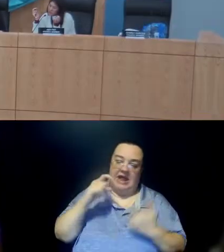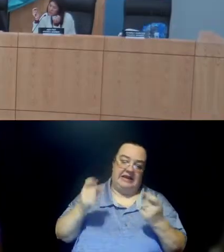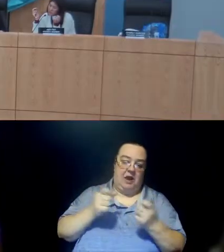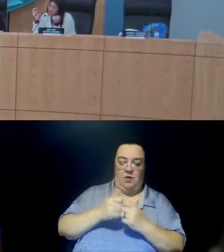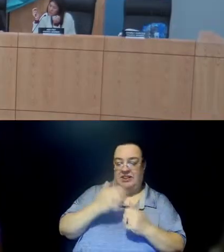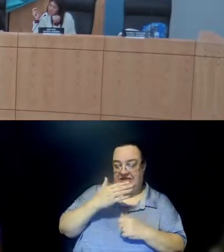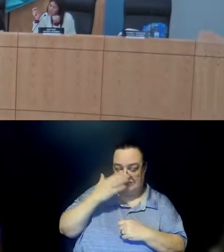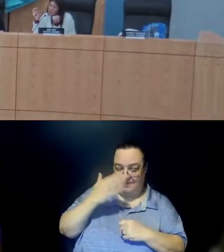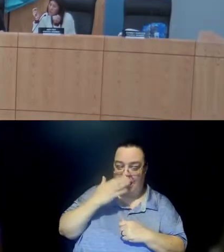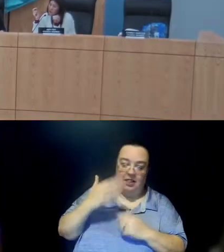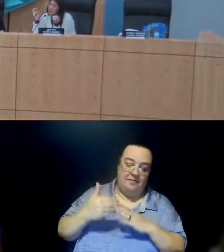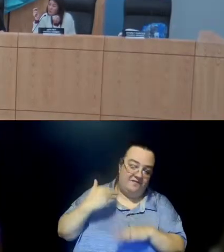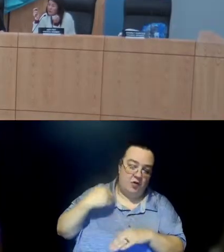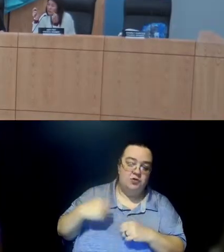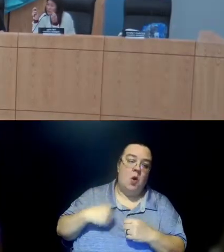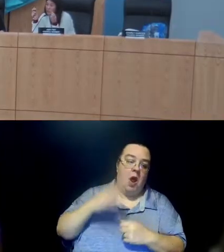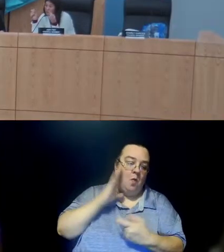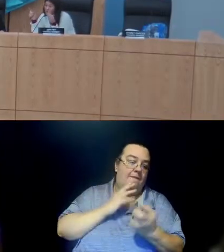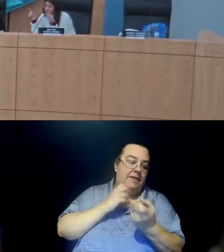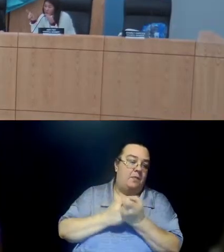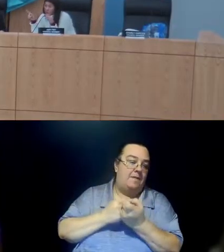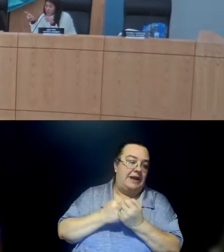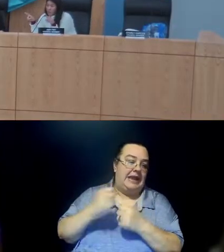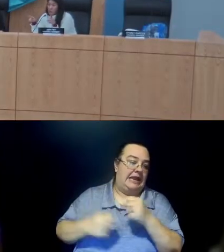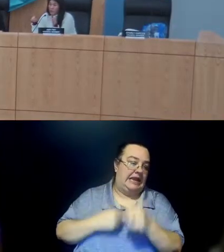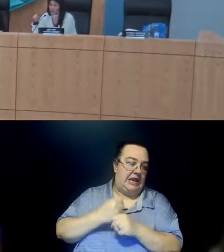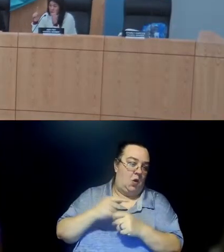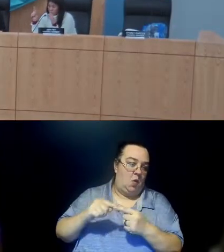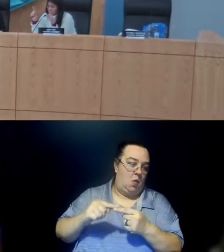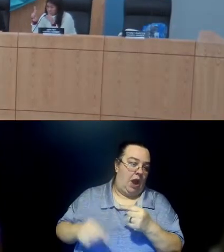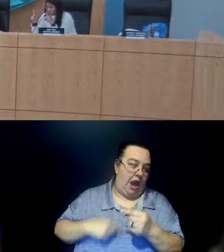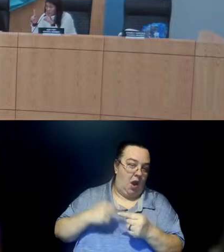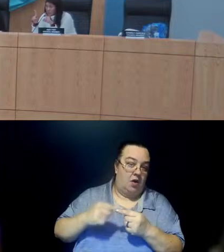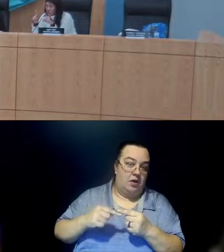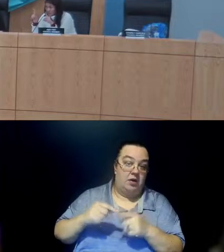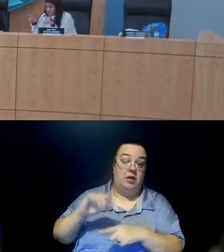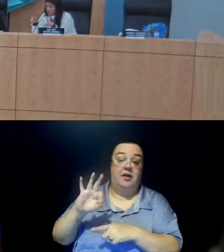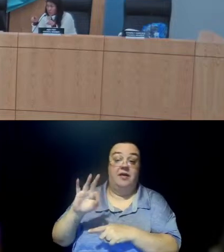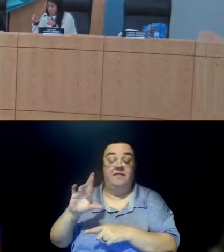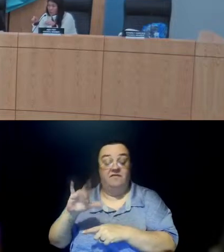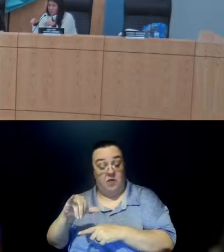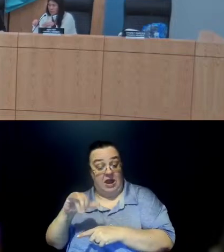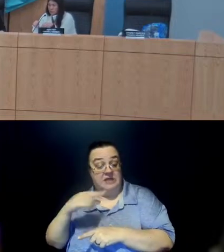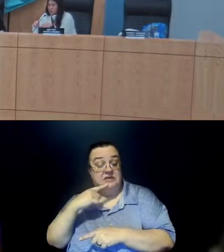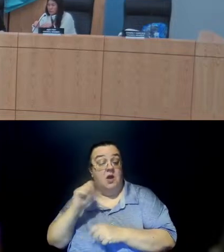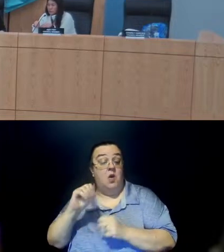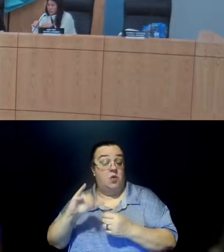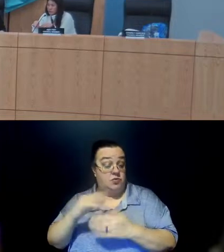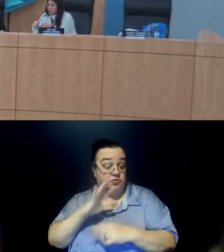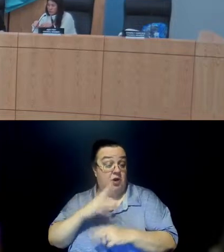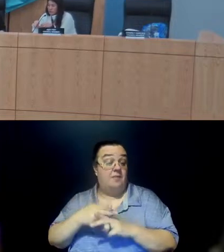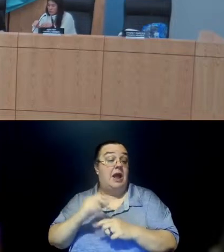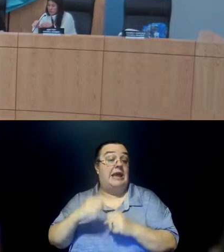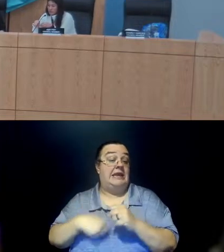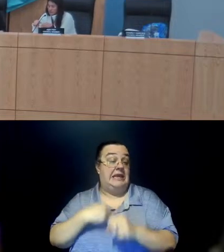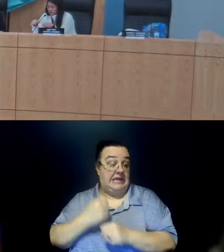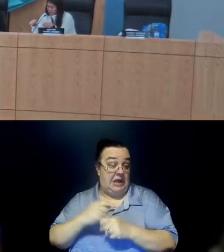once a Oh, you week. say you'd be a proponent of year-round all year, like Correct. 1 time, oh, you were